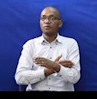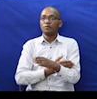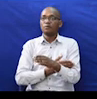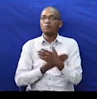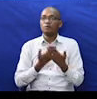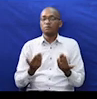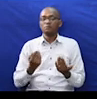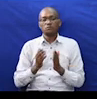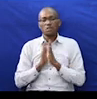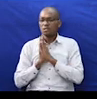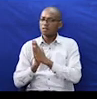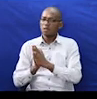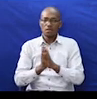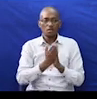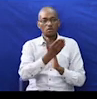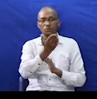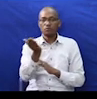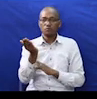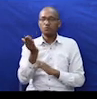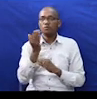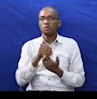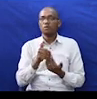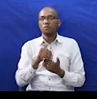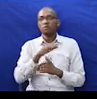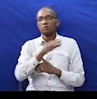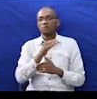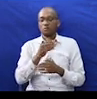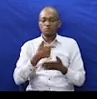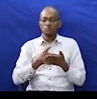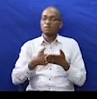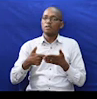me thank you for your listening. My